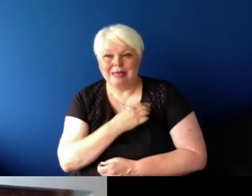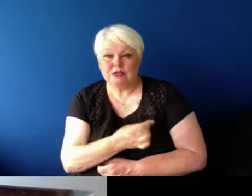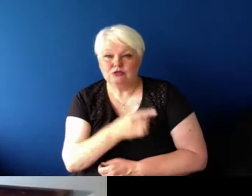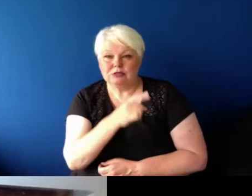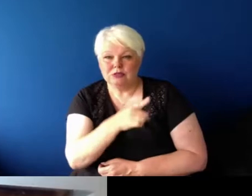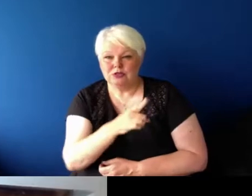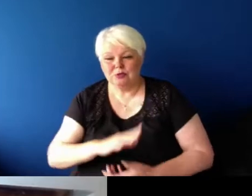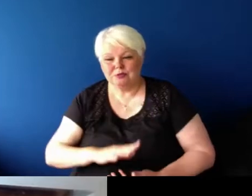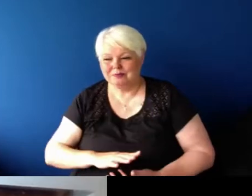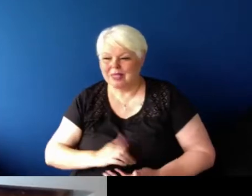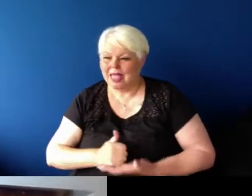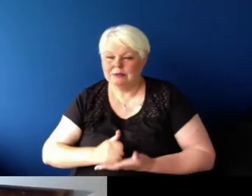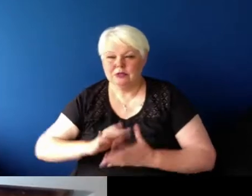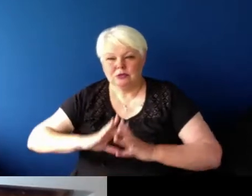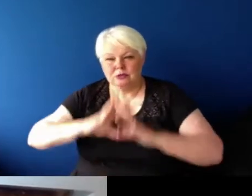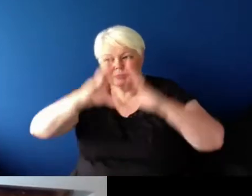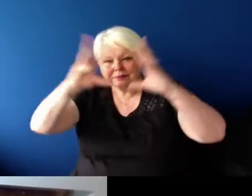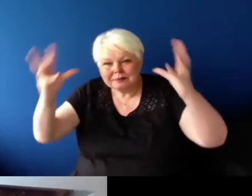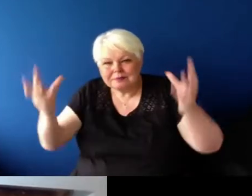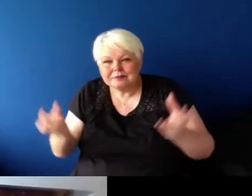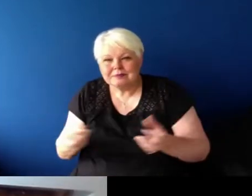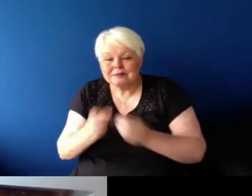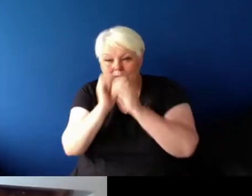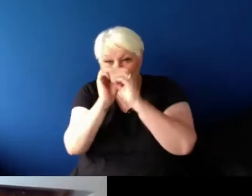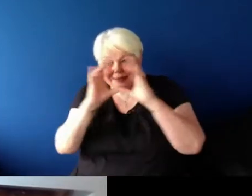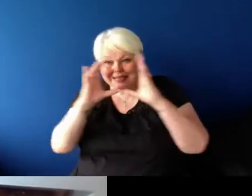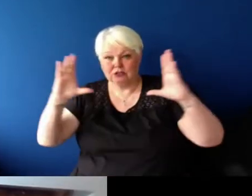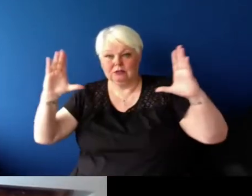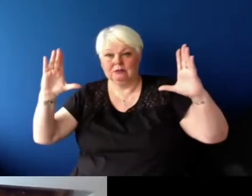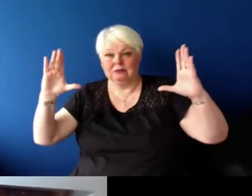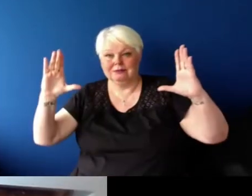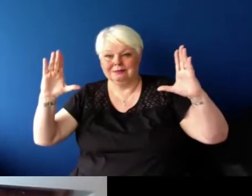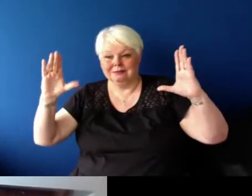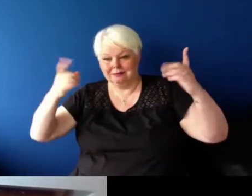a multifaceted picture